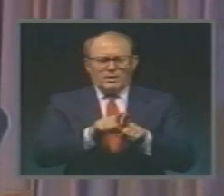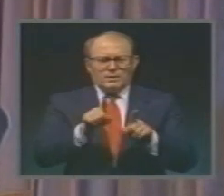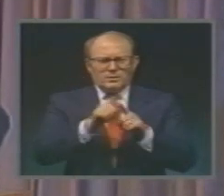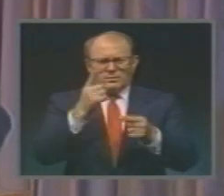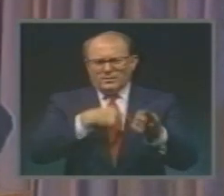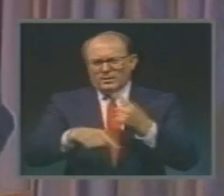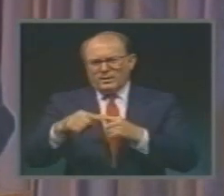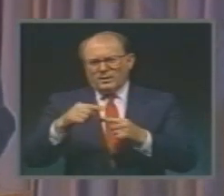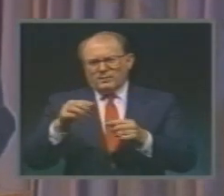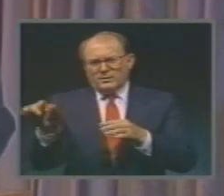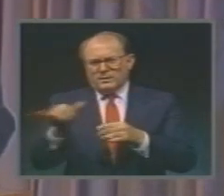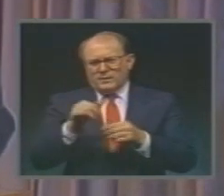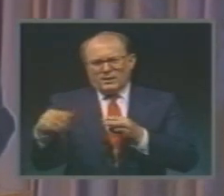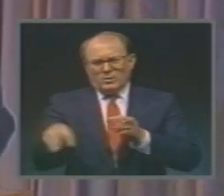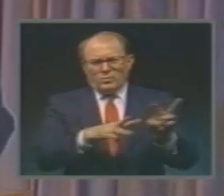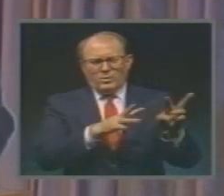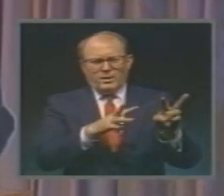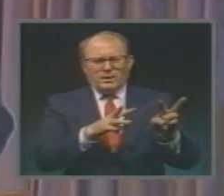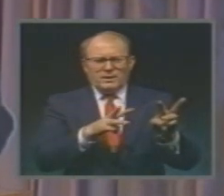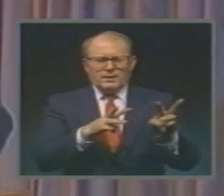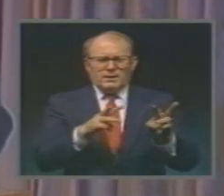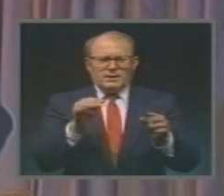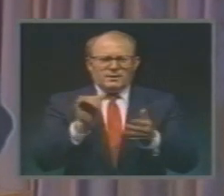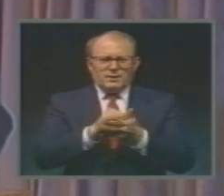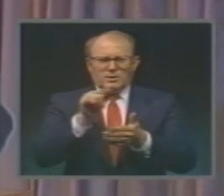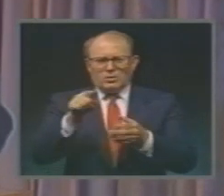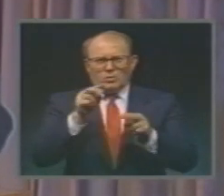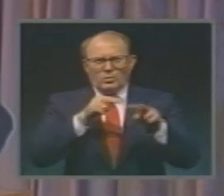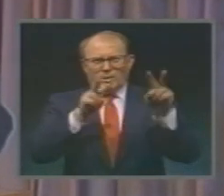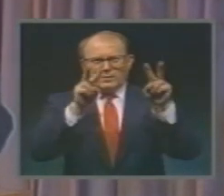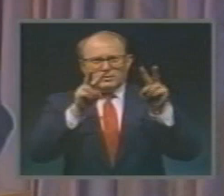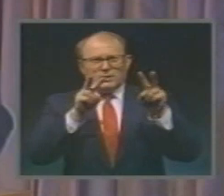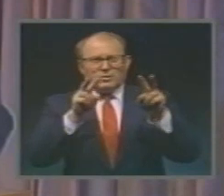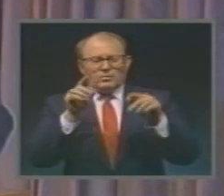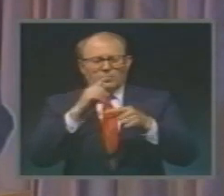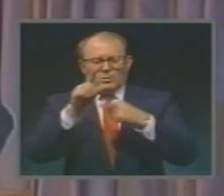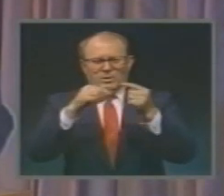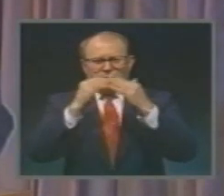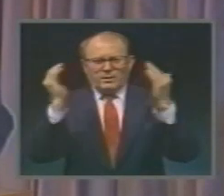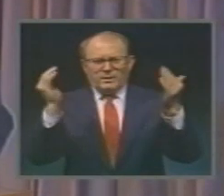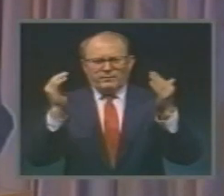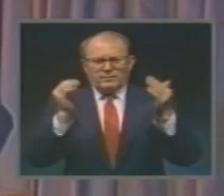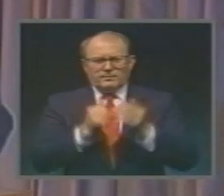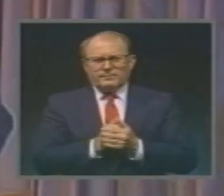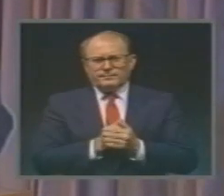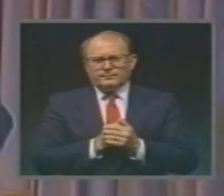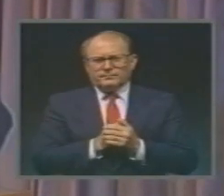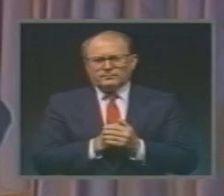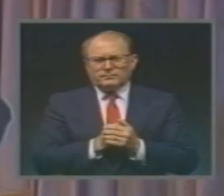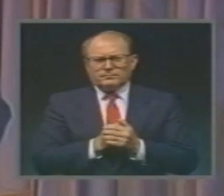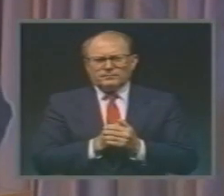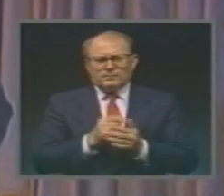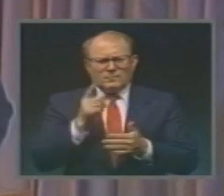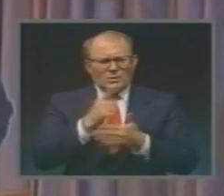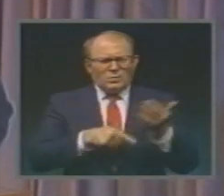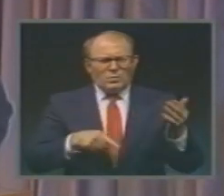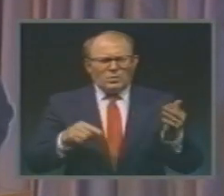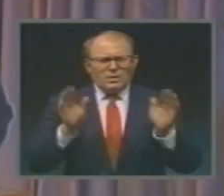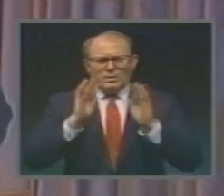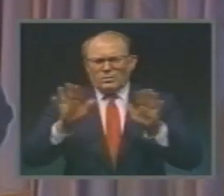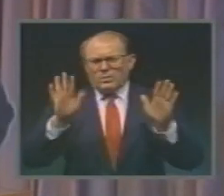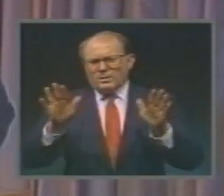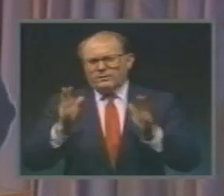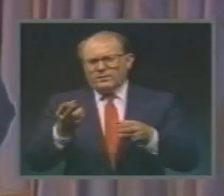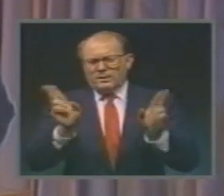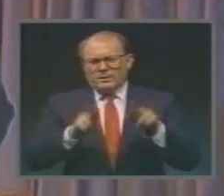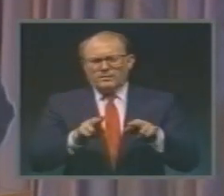in like manner as you have seen him go into heaven. Acts 1, verses 9 to 11. What a glorious